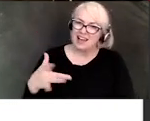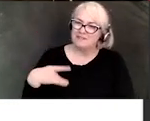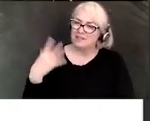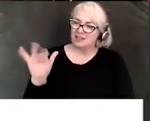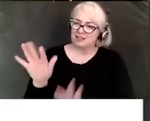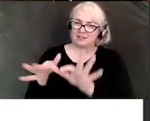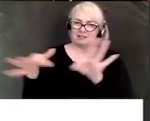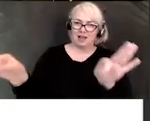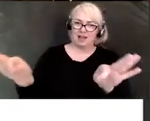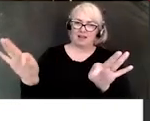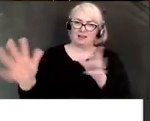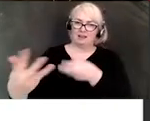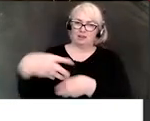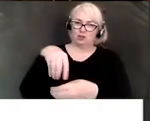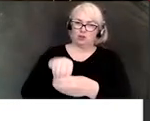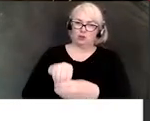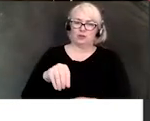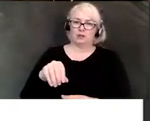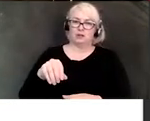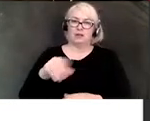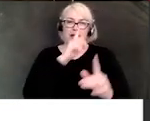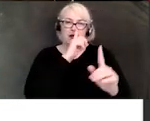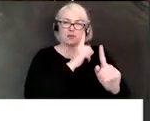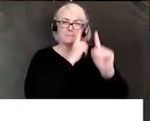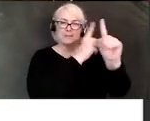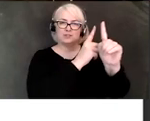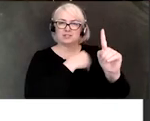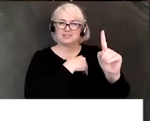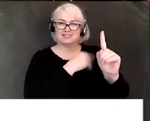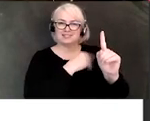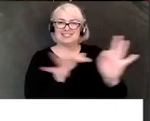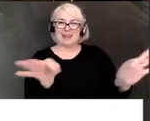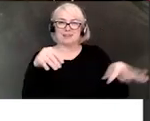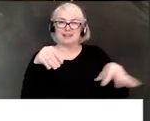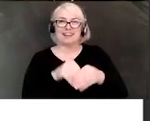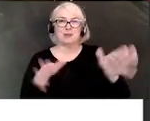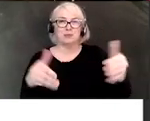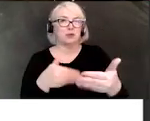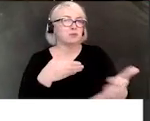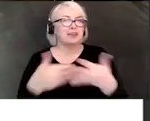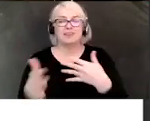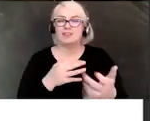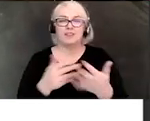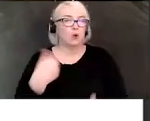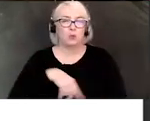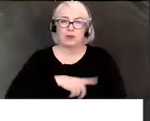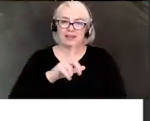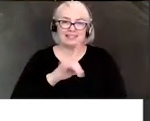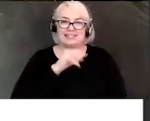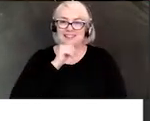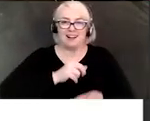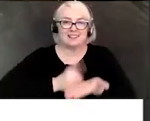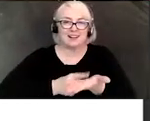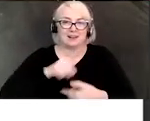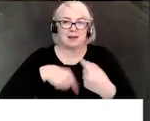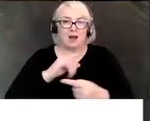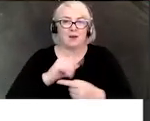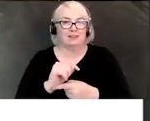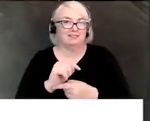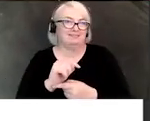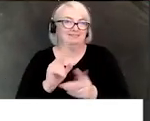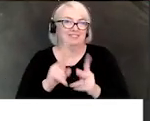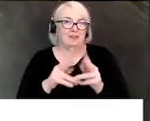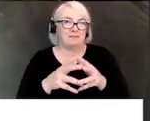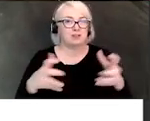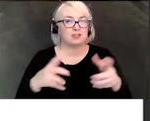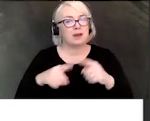Uh, even though we didn't talk about it that much, it's like the, the lines to stick with Marvel are the ones that do it all. So to speak is